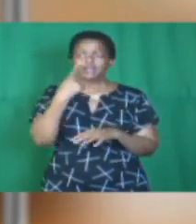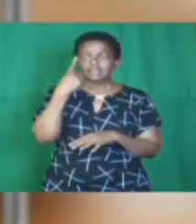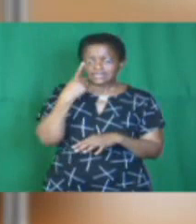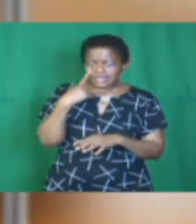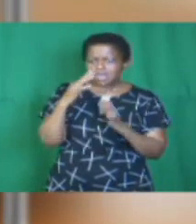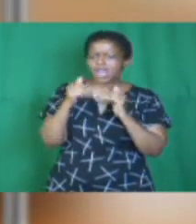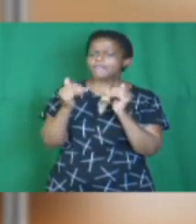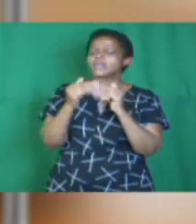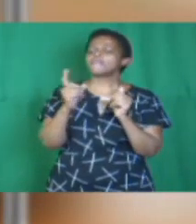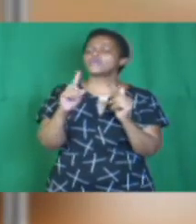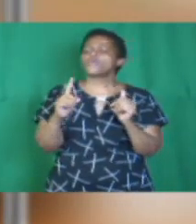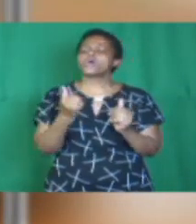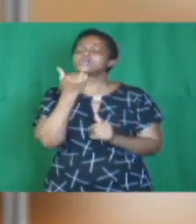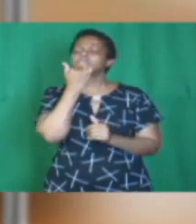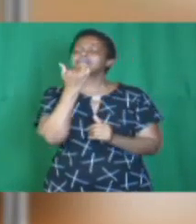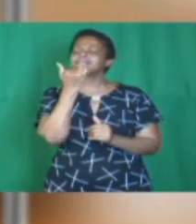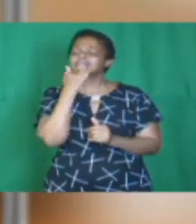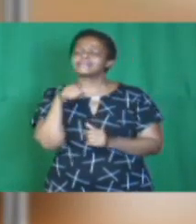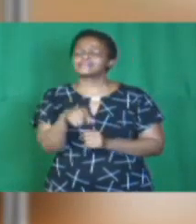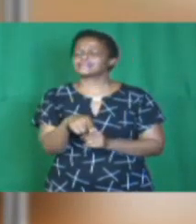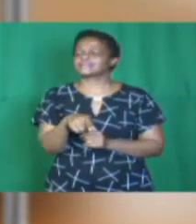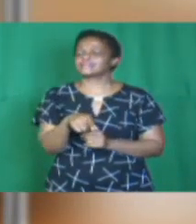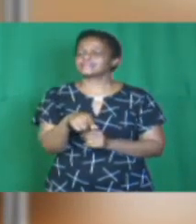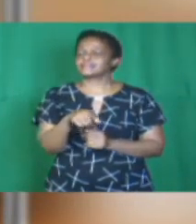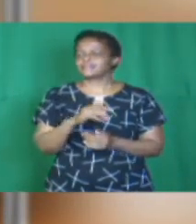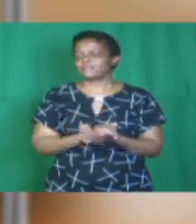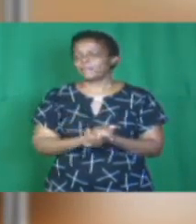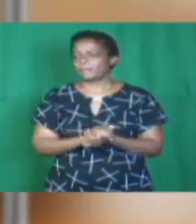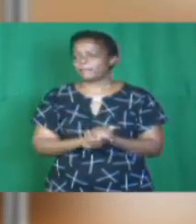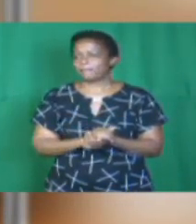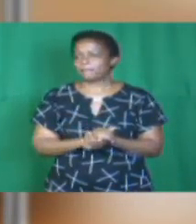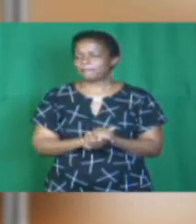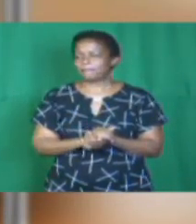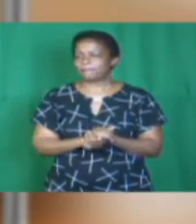is a beehive. Manzini is a beehive of activities. Dear